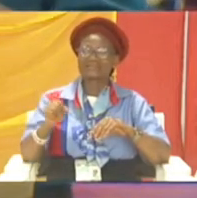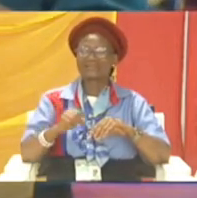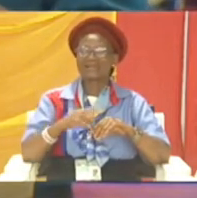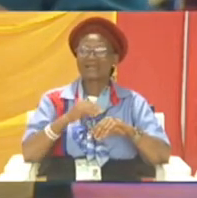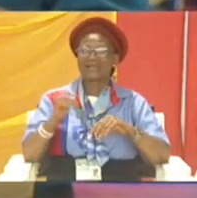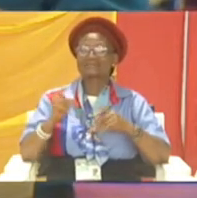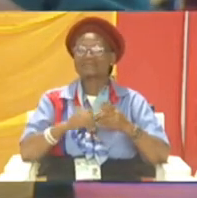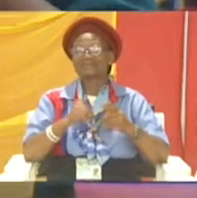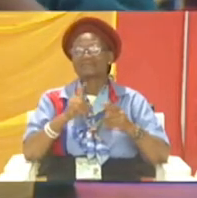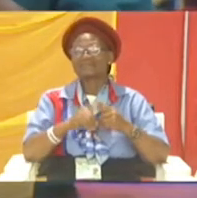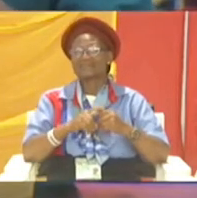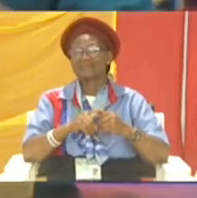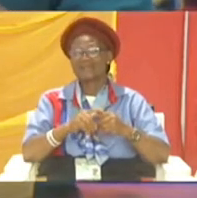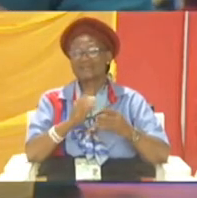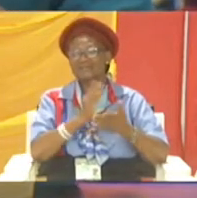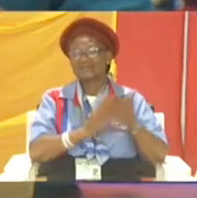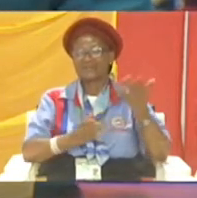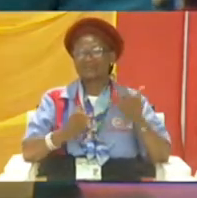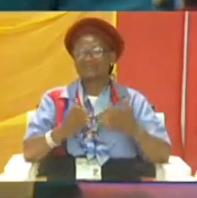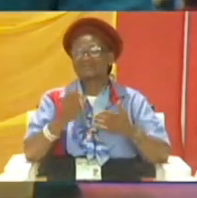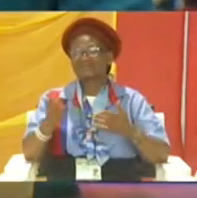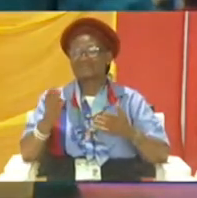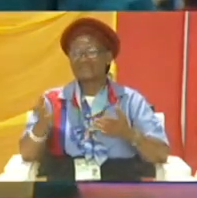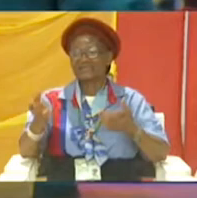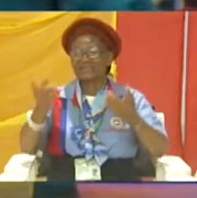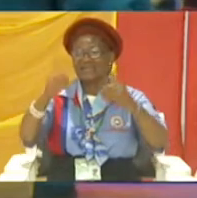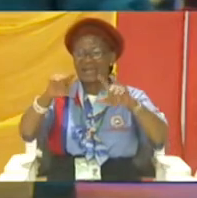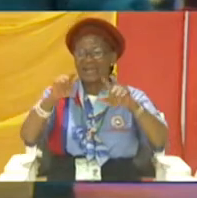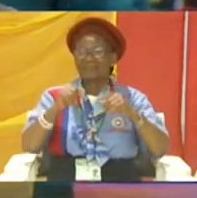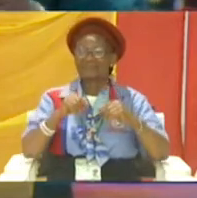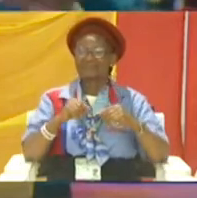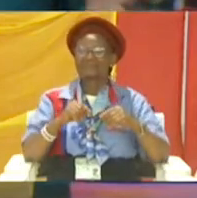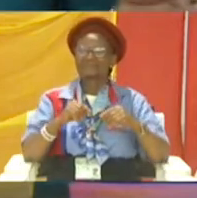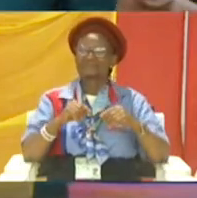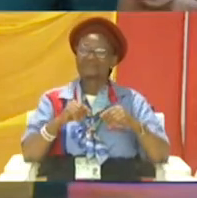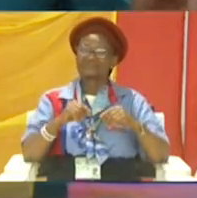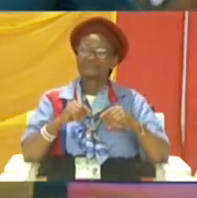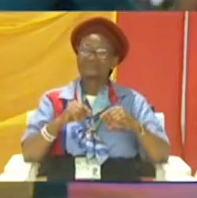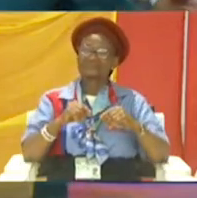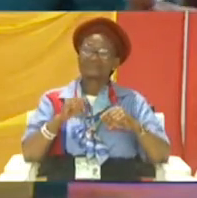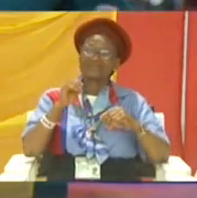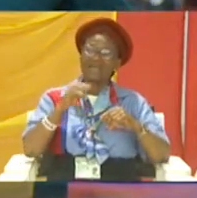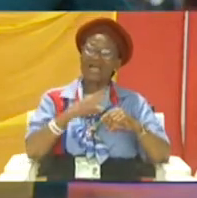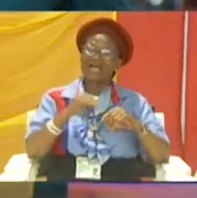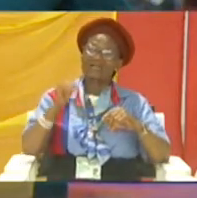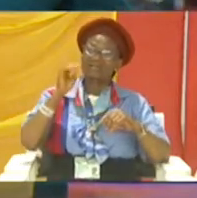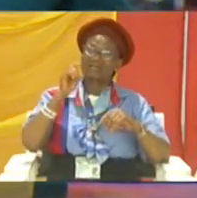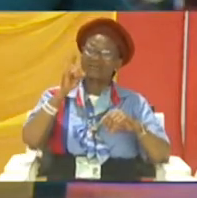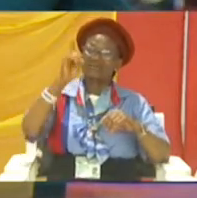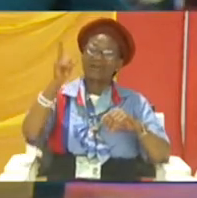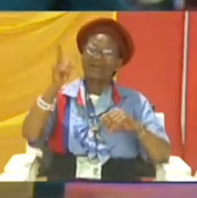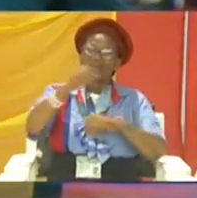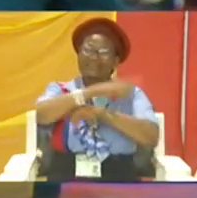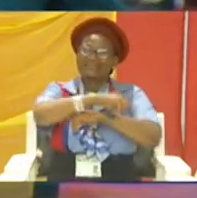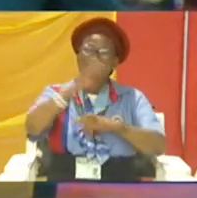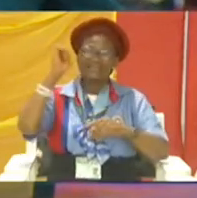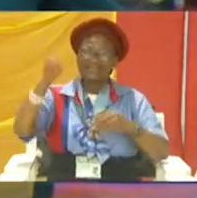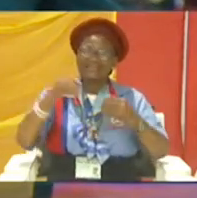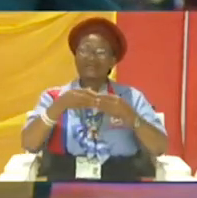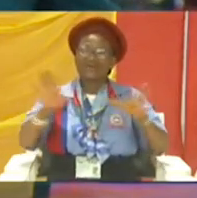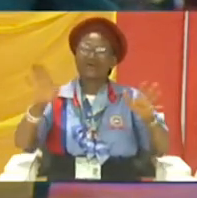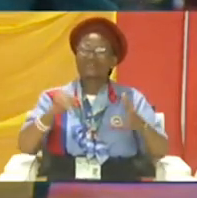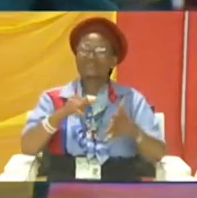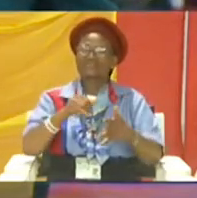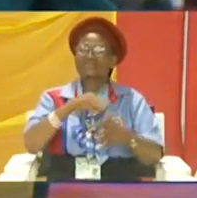And then something happened. Sugbon onkan wa sele. And in one day he lost it all. Bolo jo kan